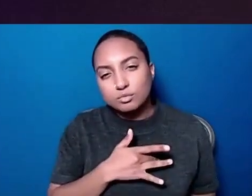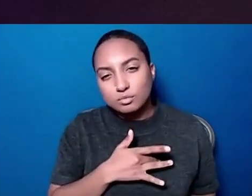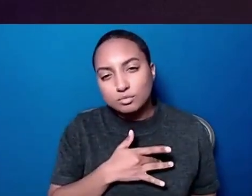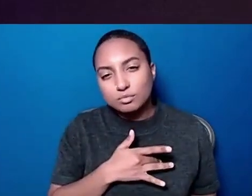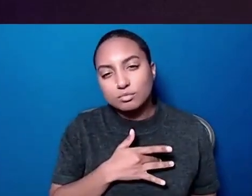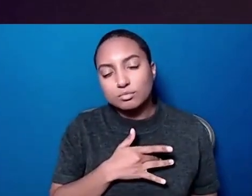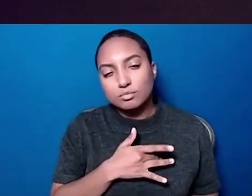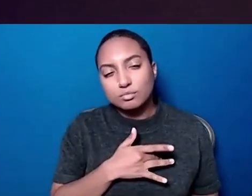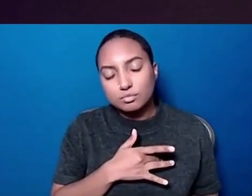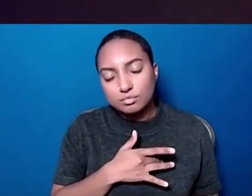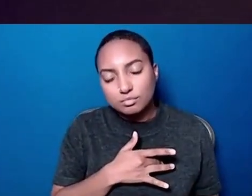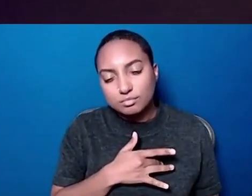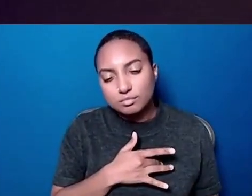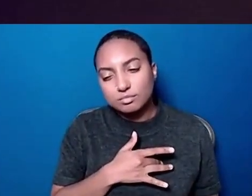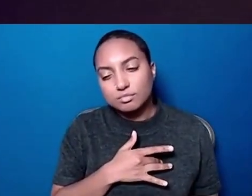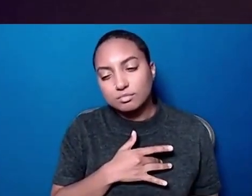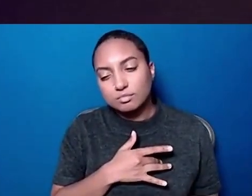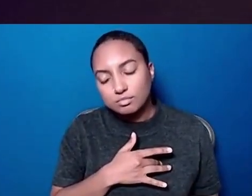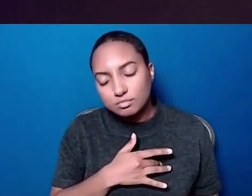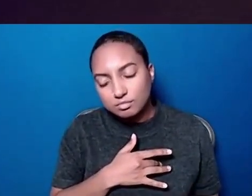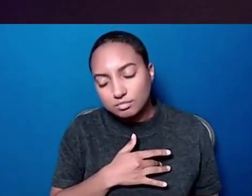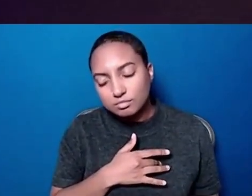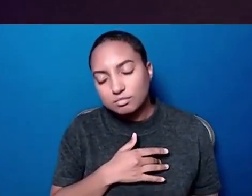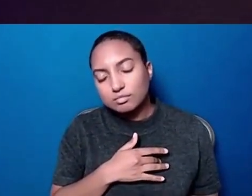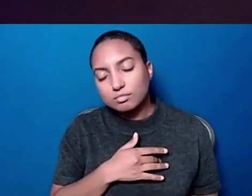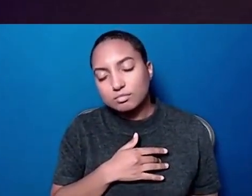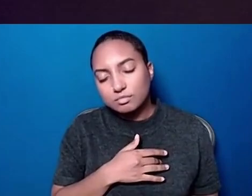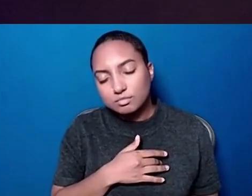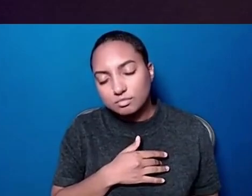So consider your heart now.